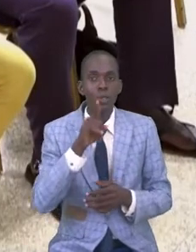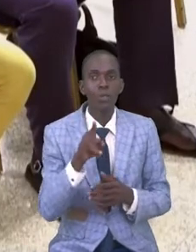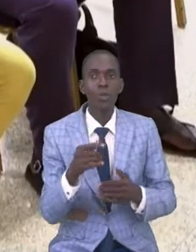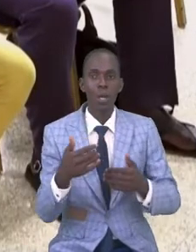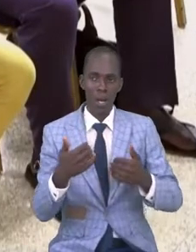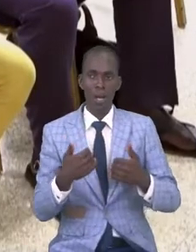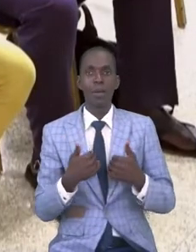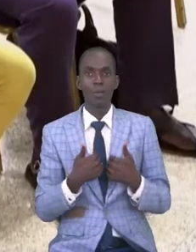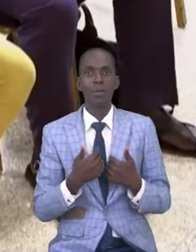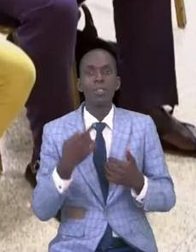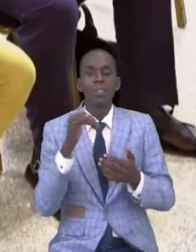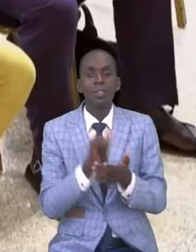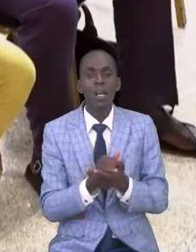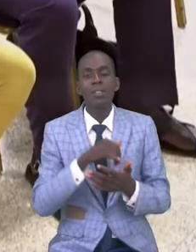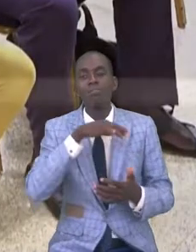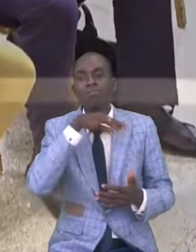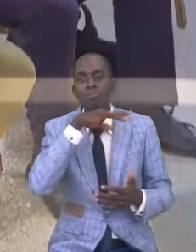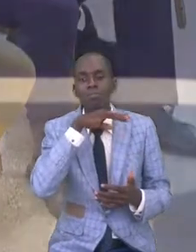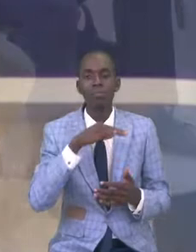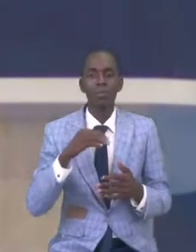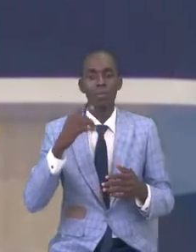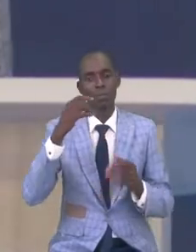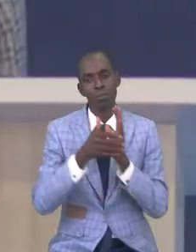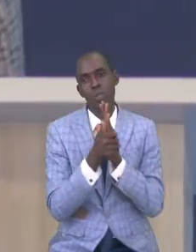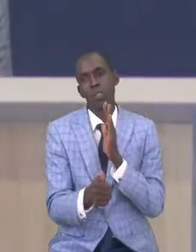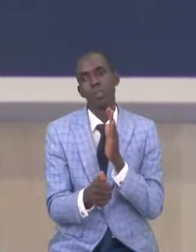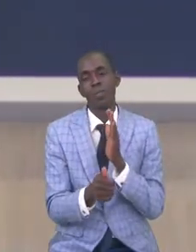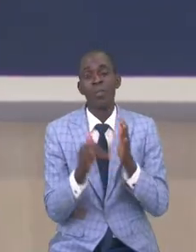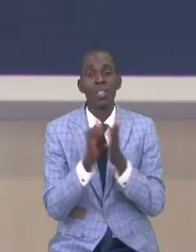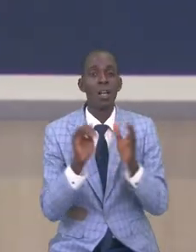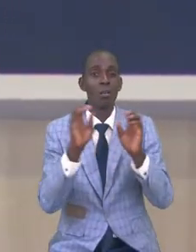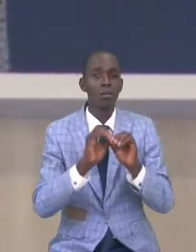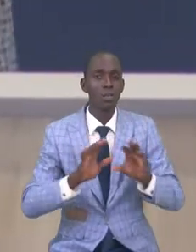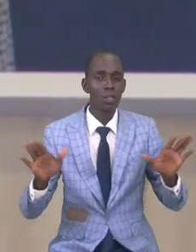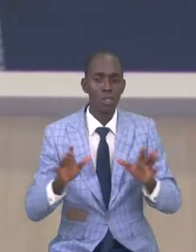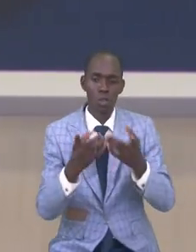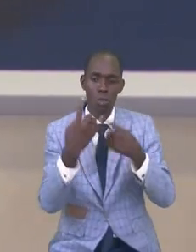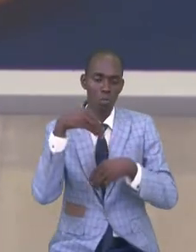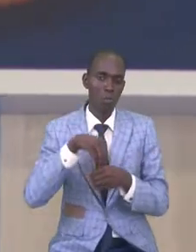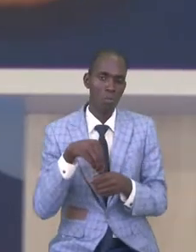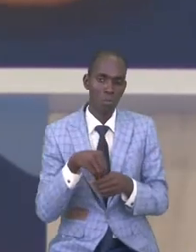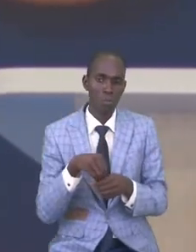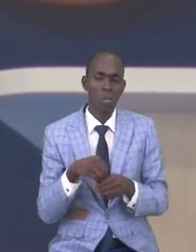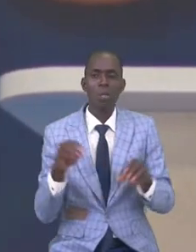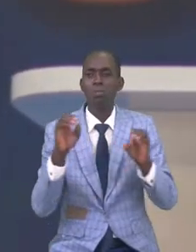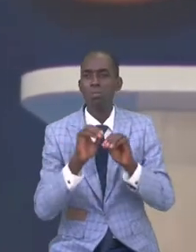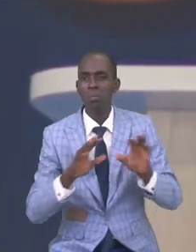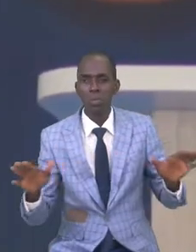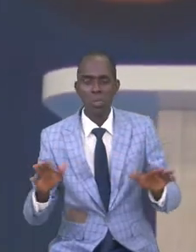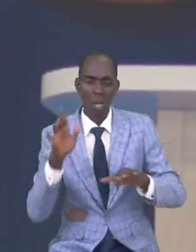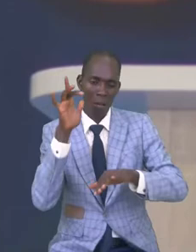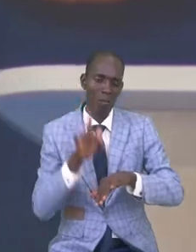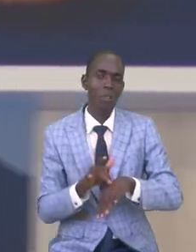an unblemished potential, that nothing comes in and nothing affects